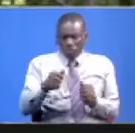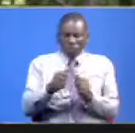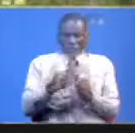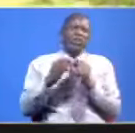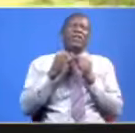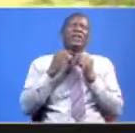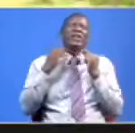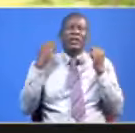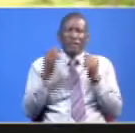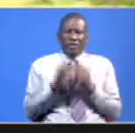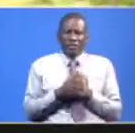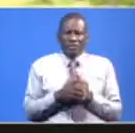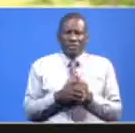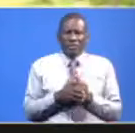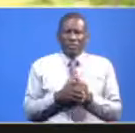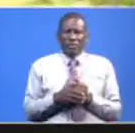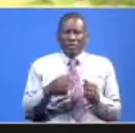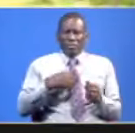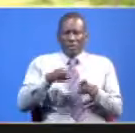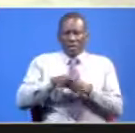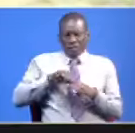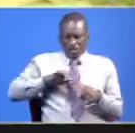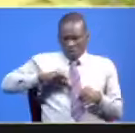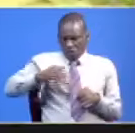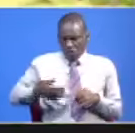around her neck at the